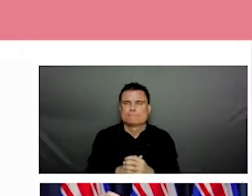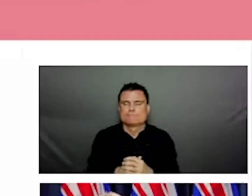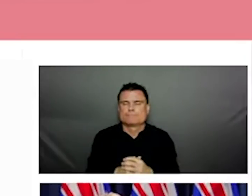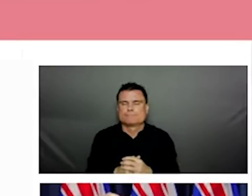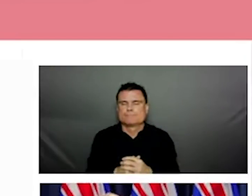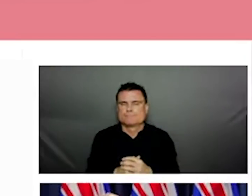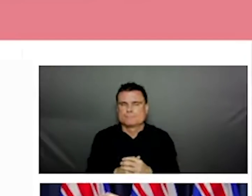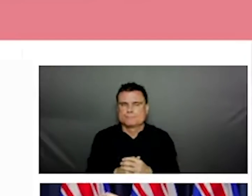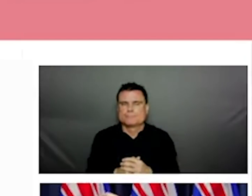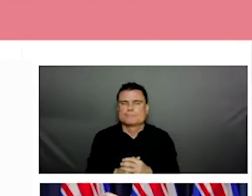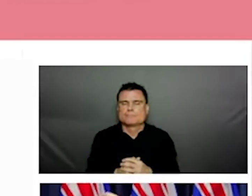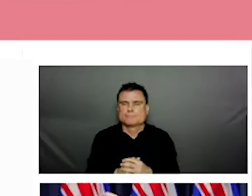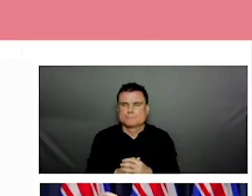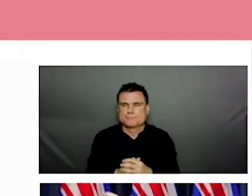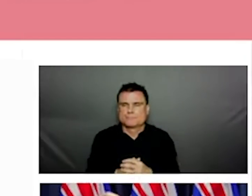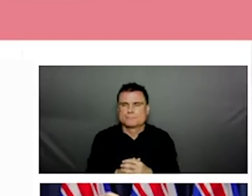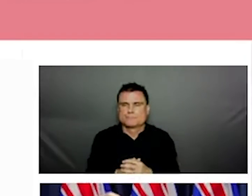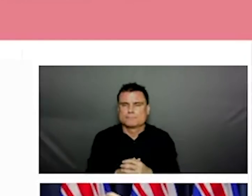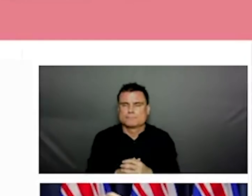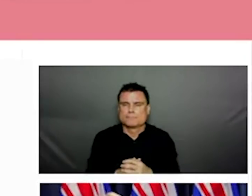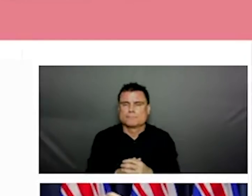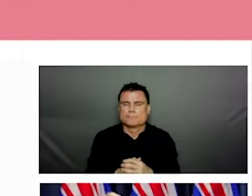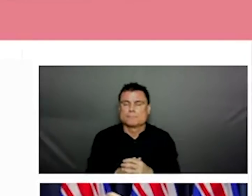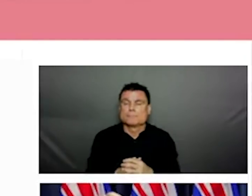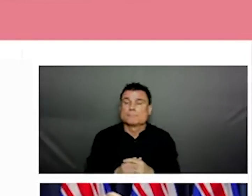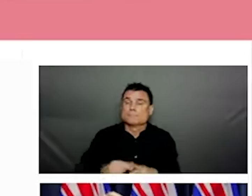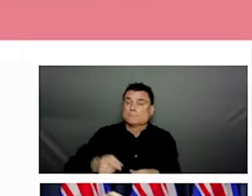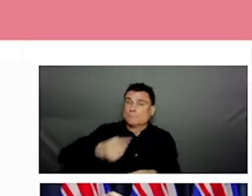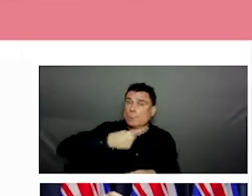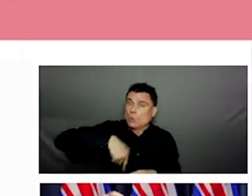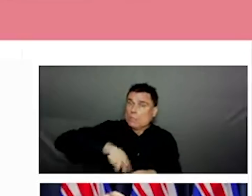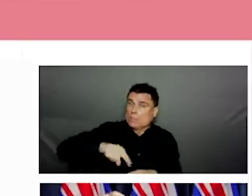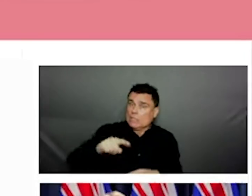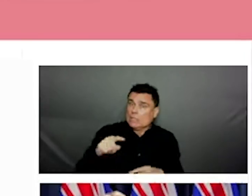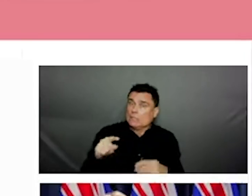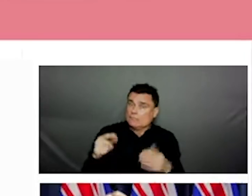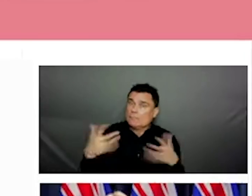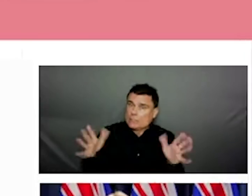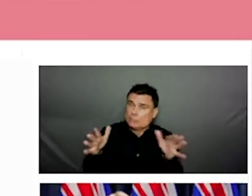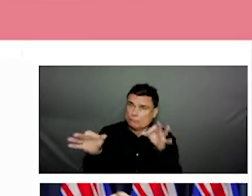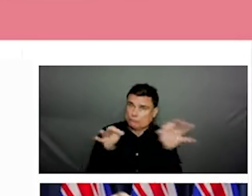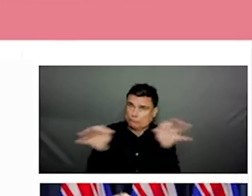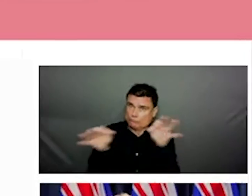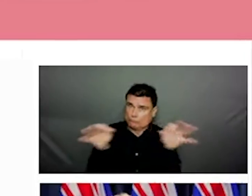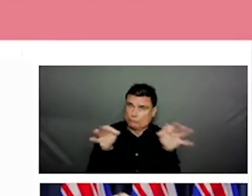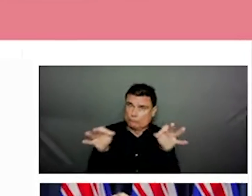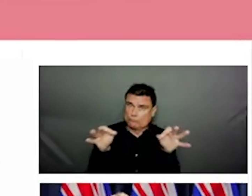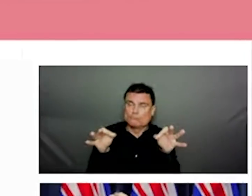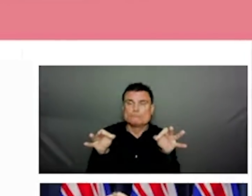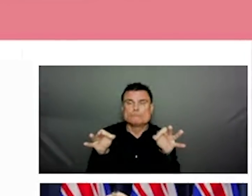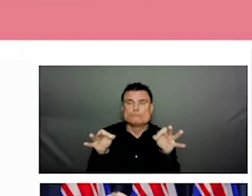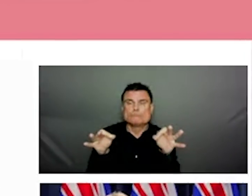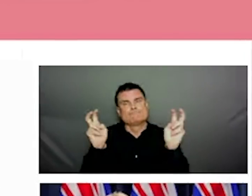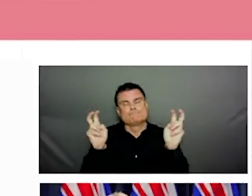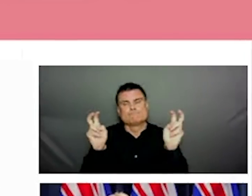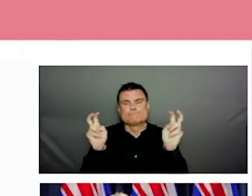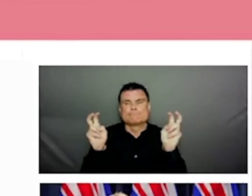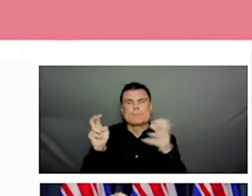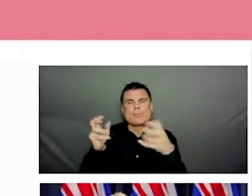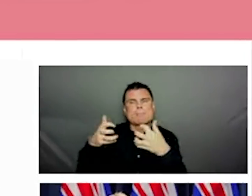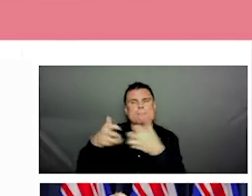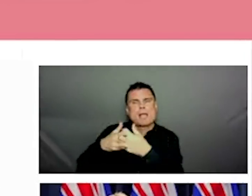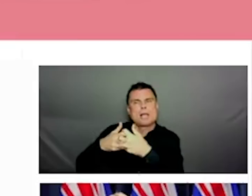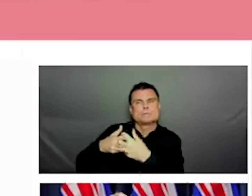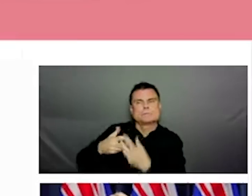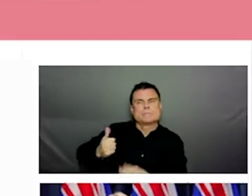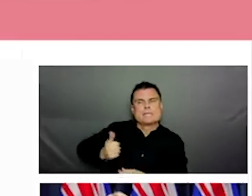the thinking was, aligned with the National Advisory Committee on Immunization for quarter two. So that's April, May, June